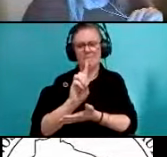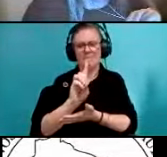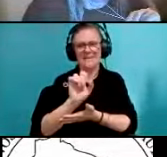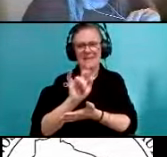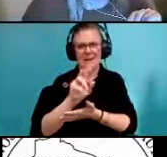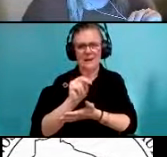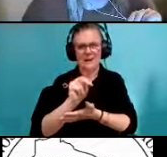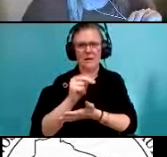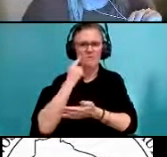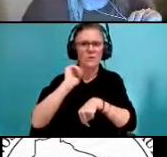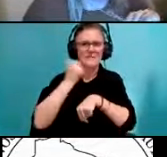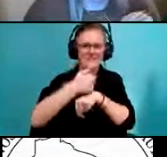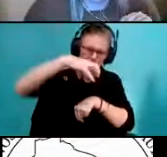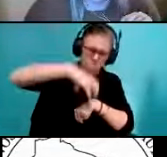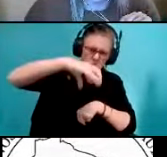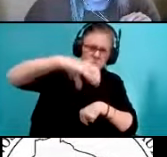those stations.